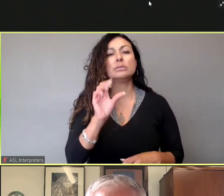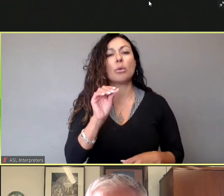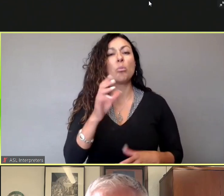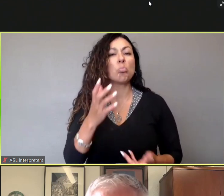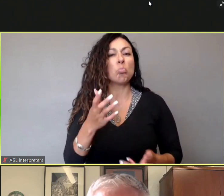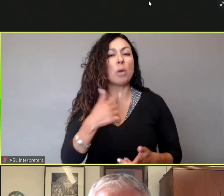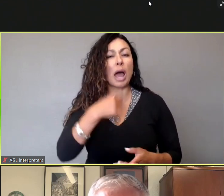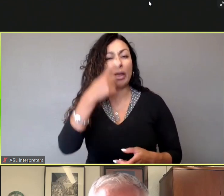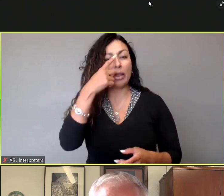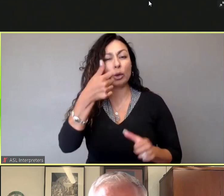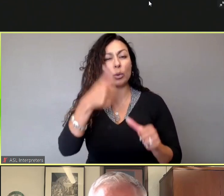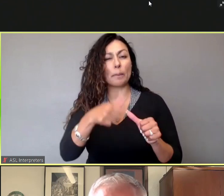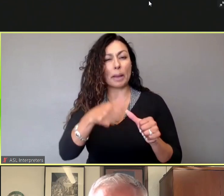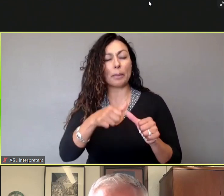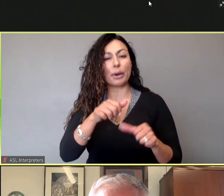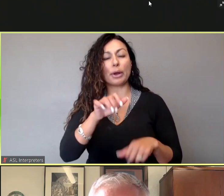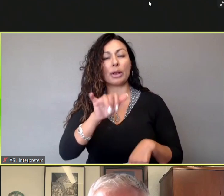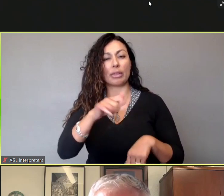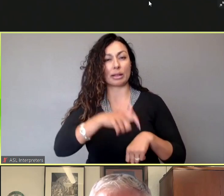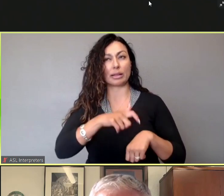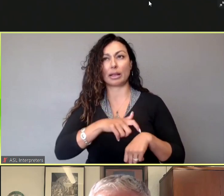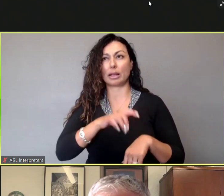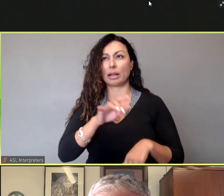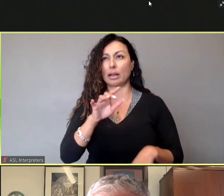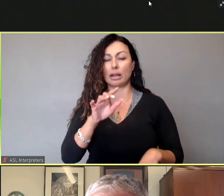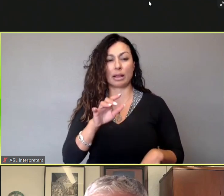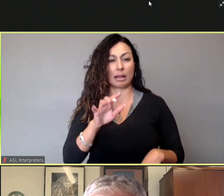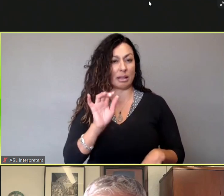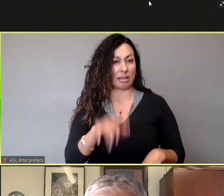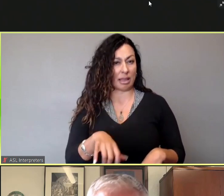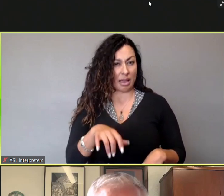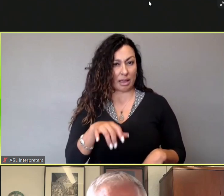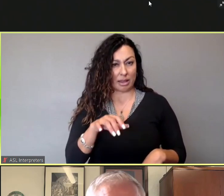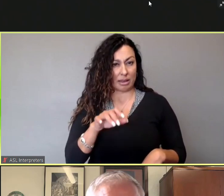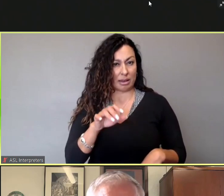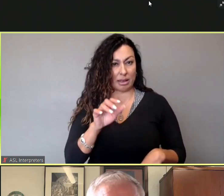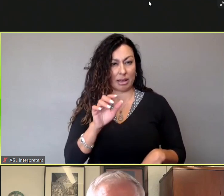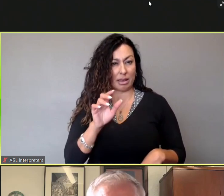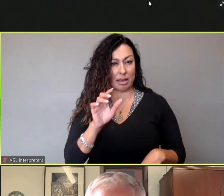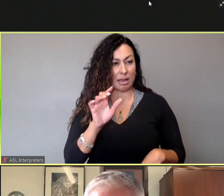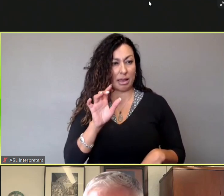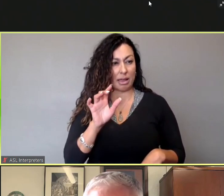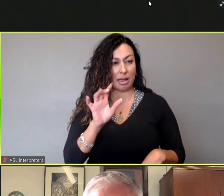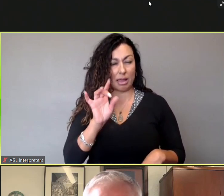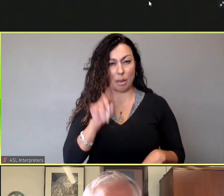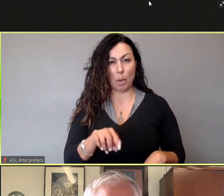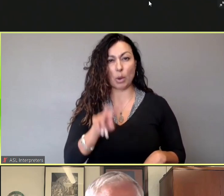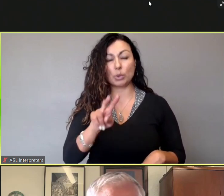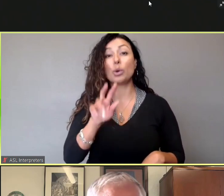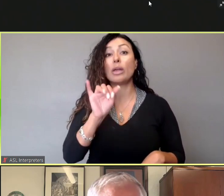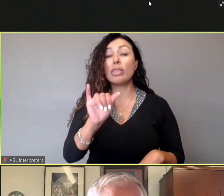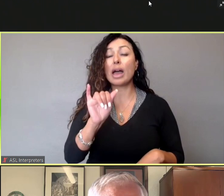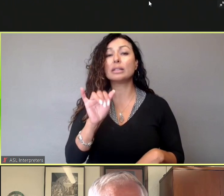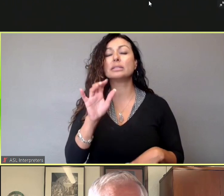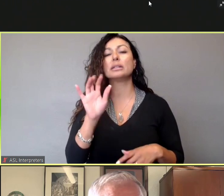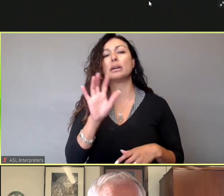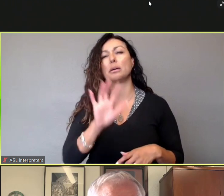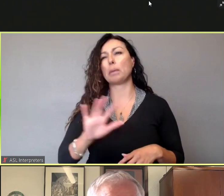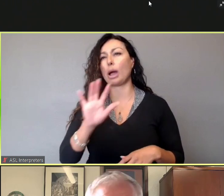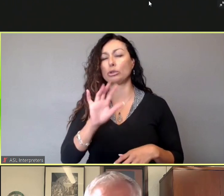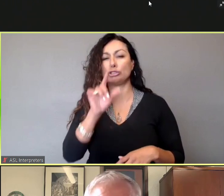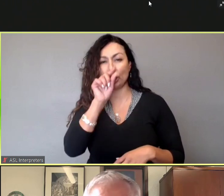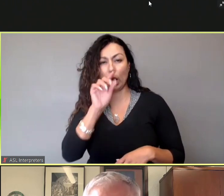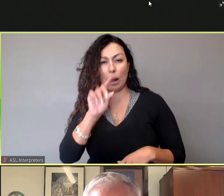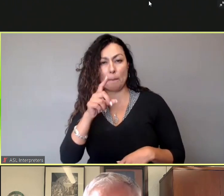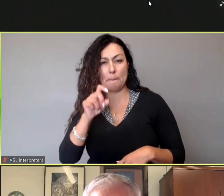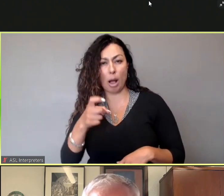think you remember at the time, 8.2, we said, wow, that's almost as high as chickenpox, which is about 9. And so